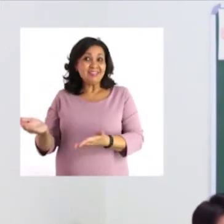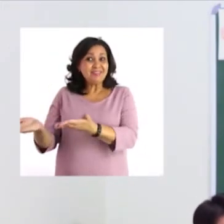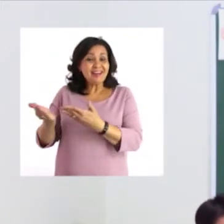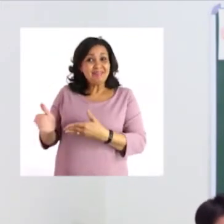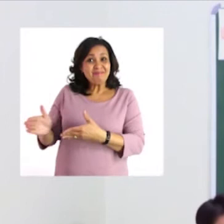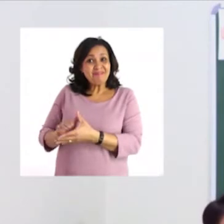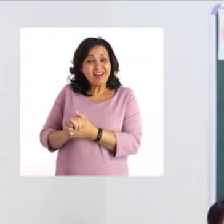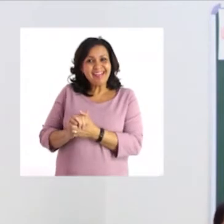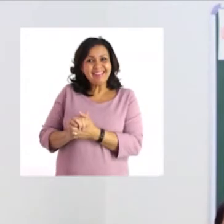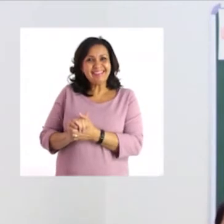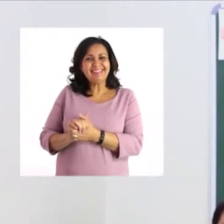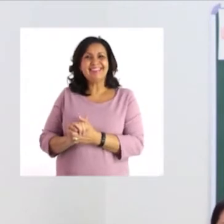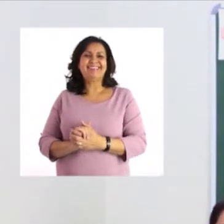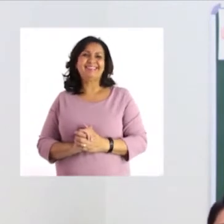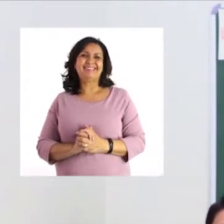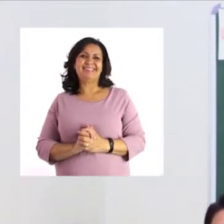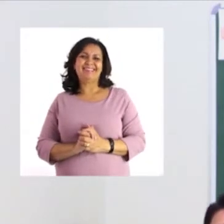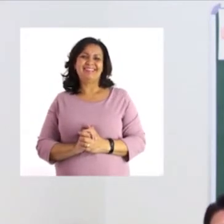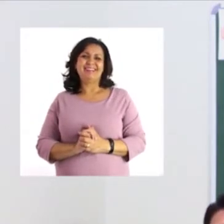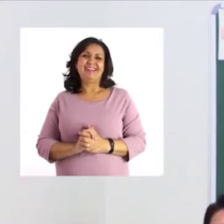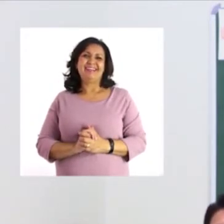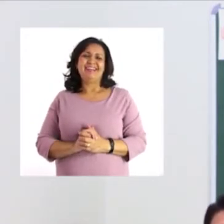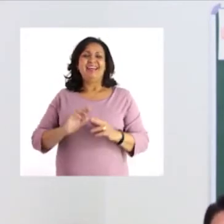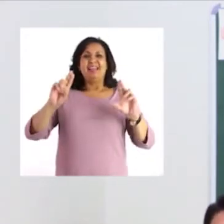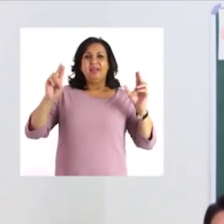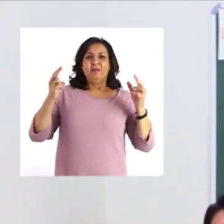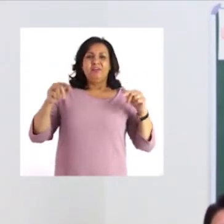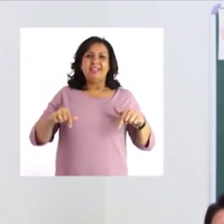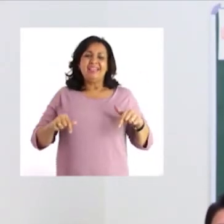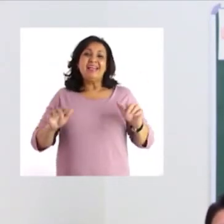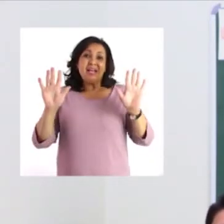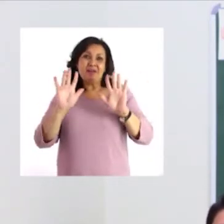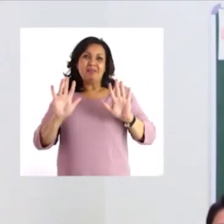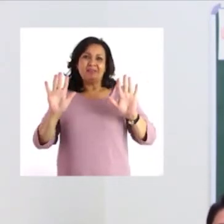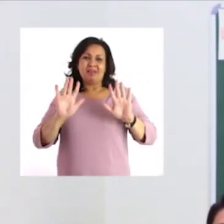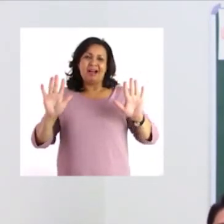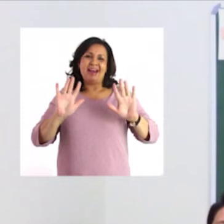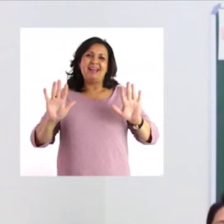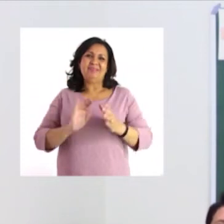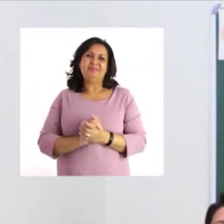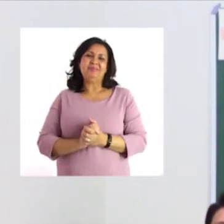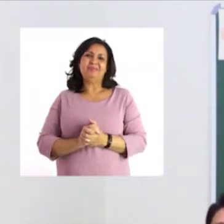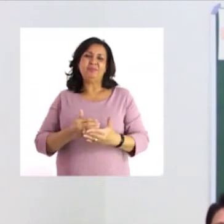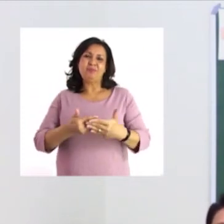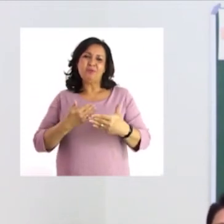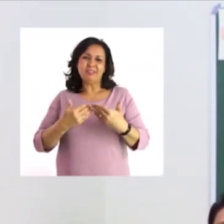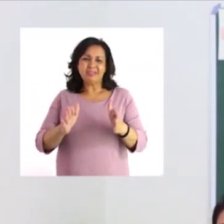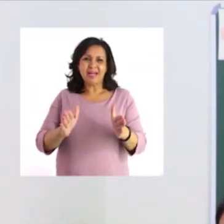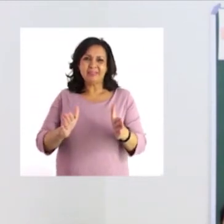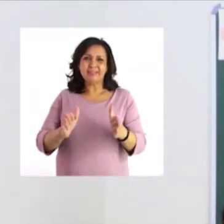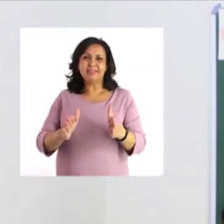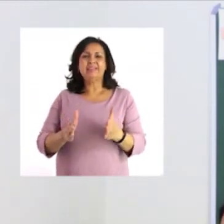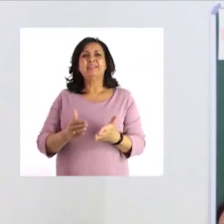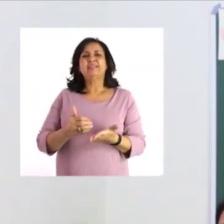friend. Our theme for this week is colors. But before we start with our work, let's sanitize